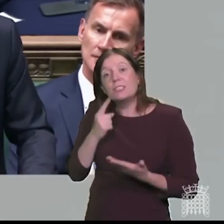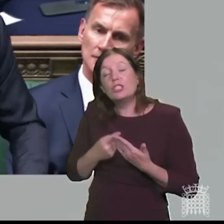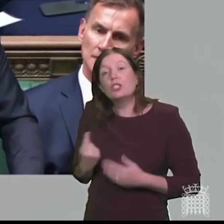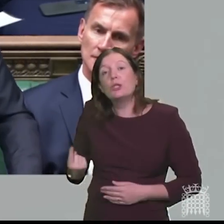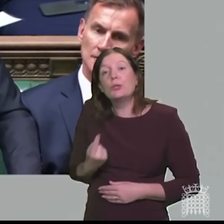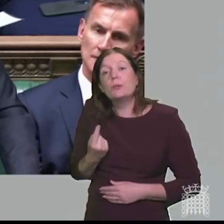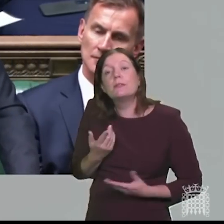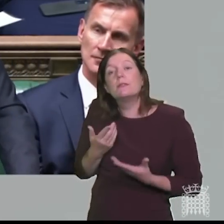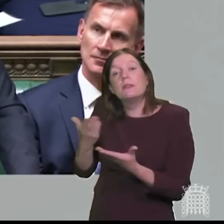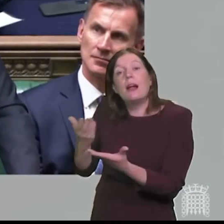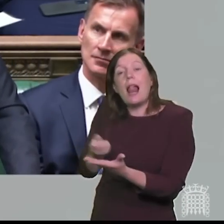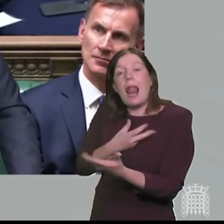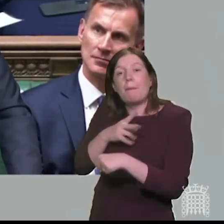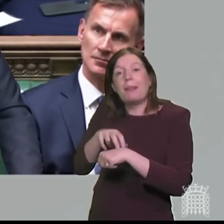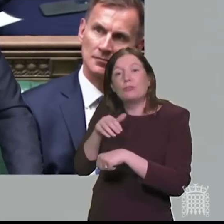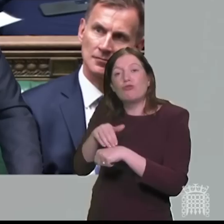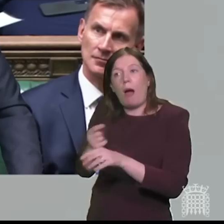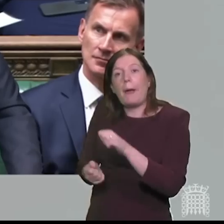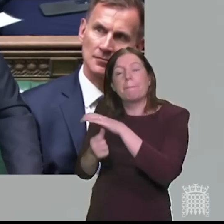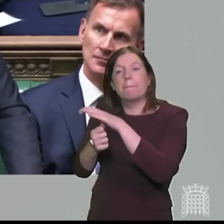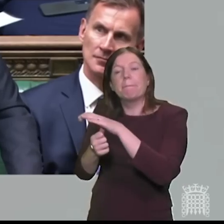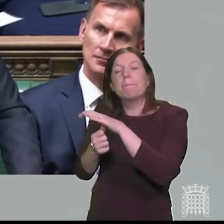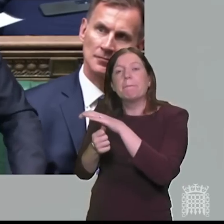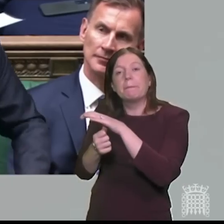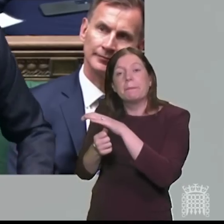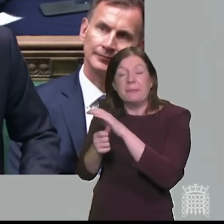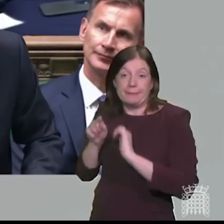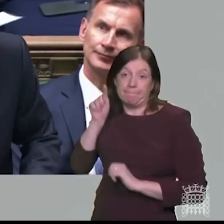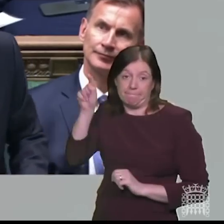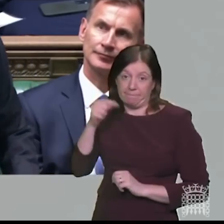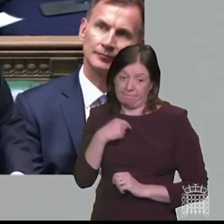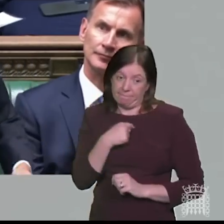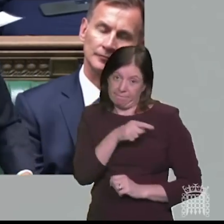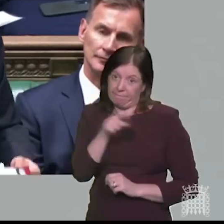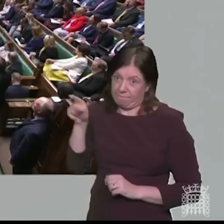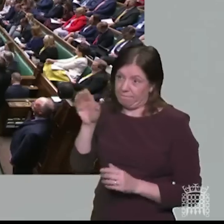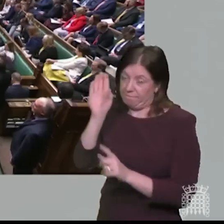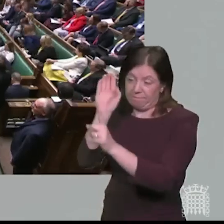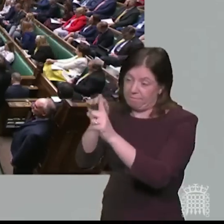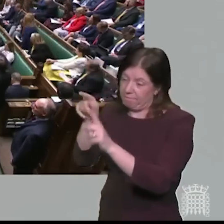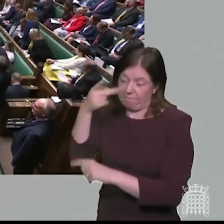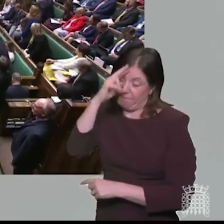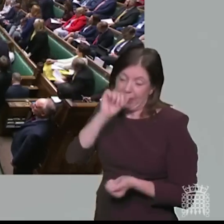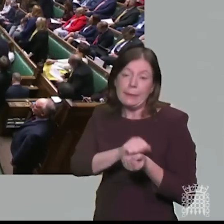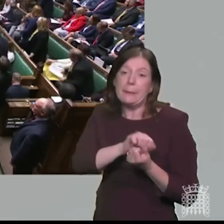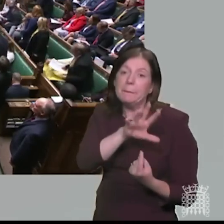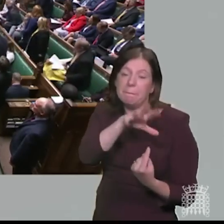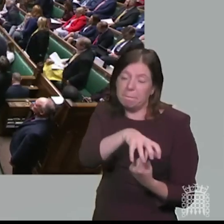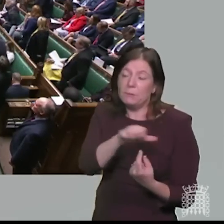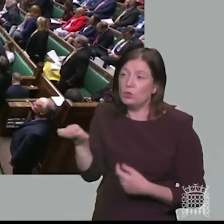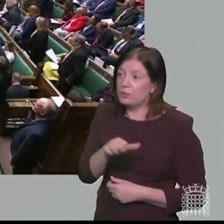the locally elected Labour Police and Crime Commissioner, and I would join her in urging them to think again. Liz